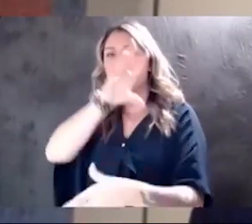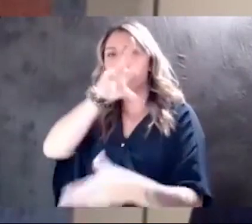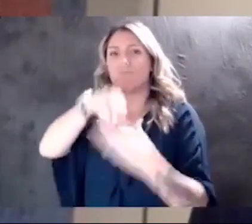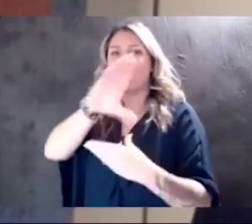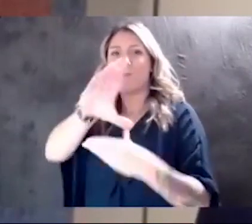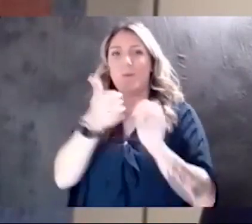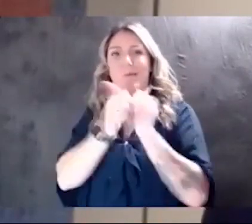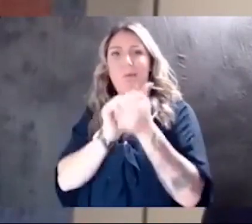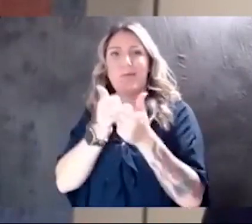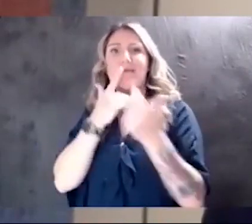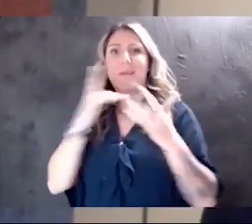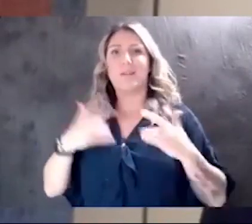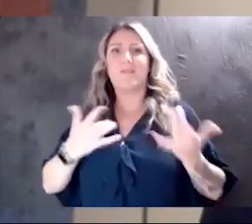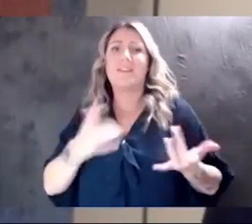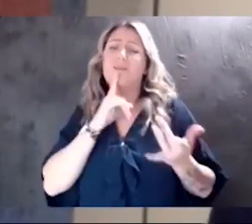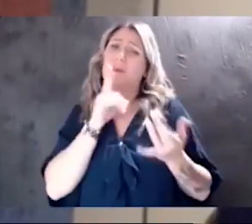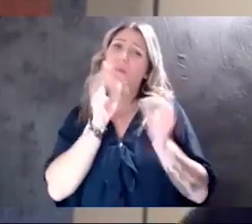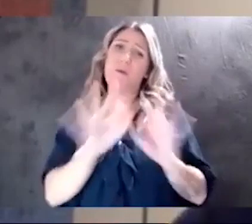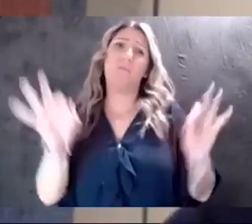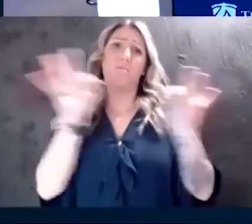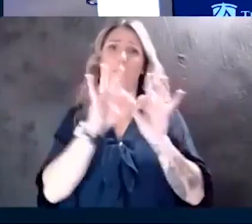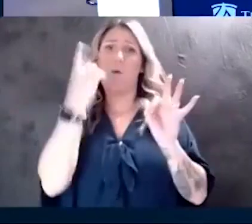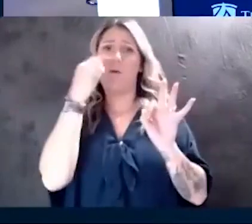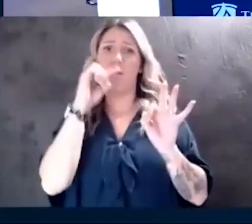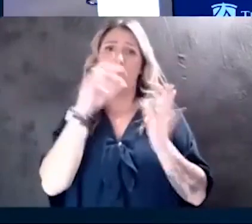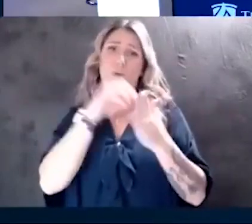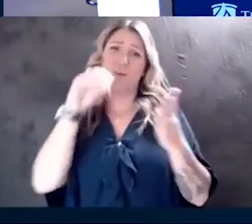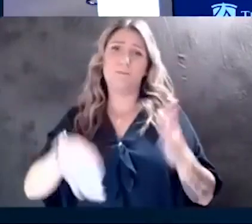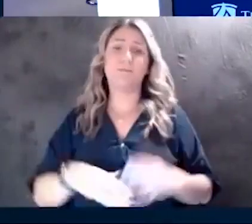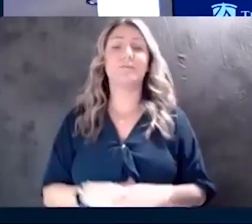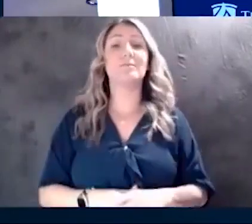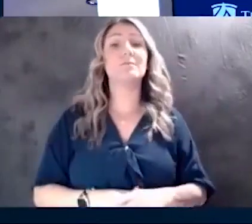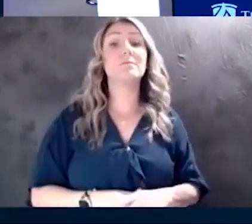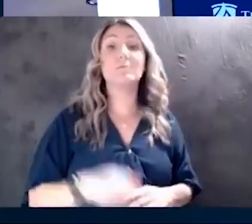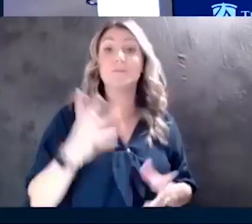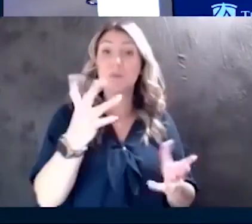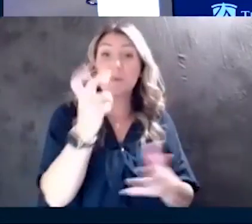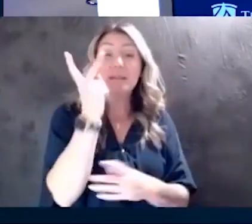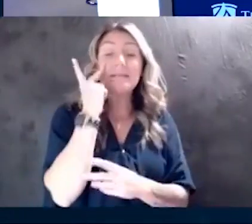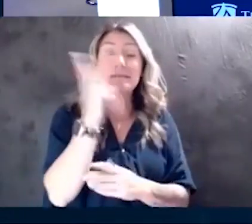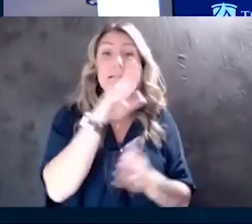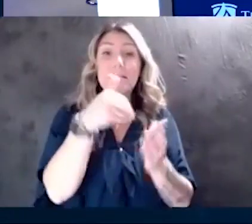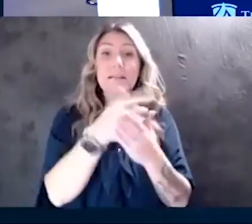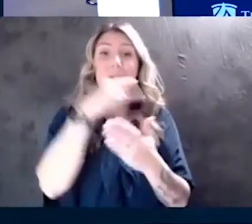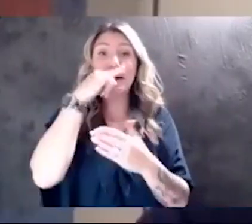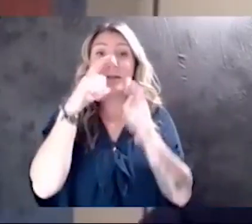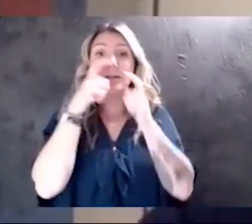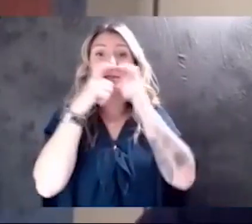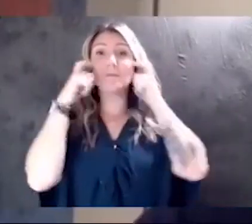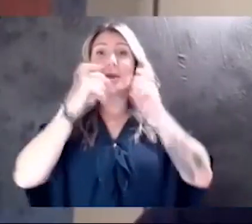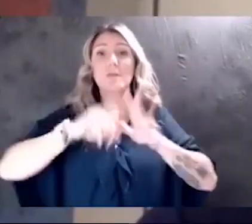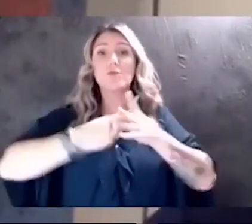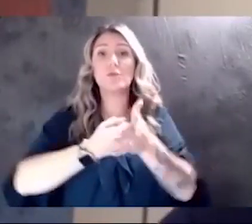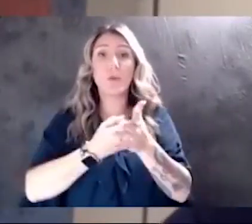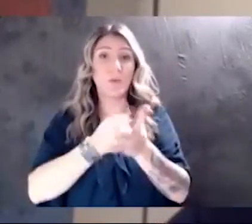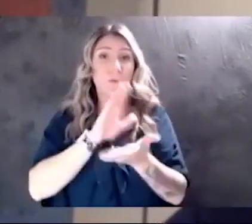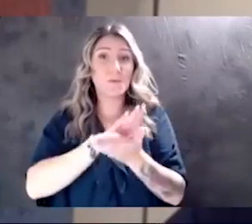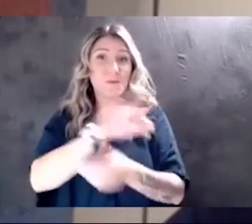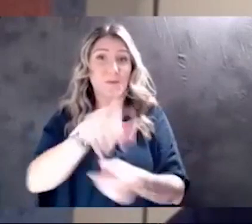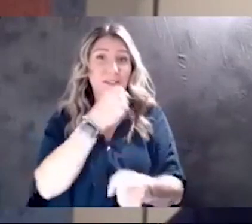athletic events, which we know are so important to them. Would you like to see all kids masked starting this school year?